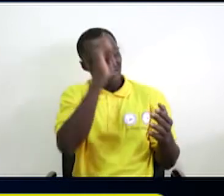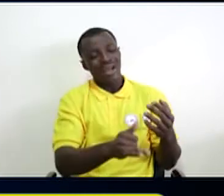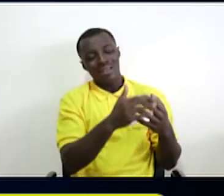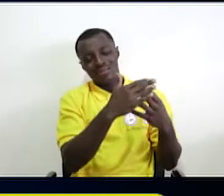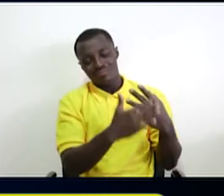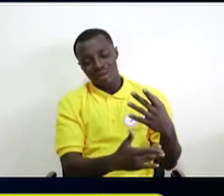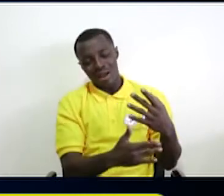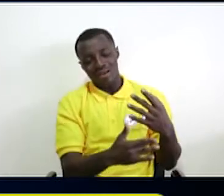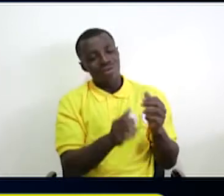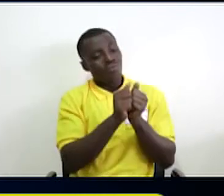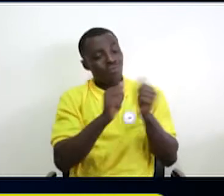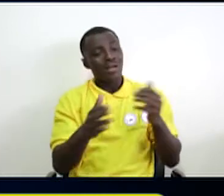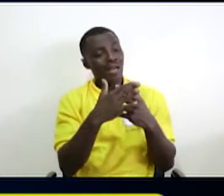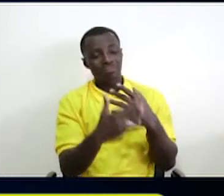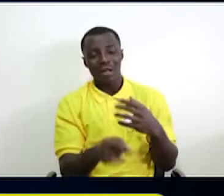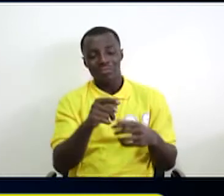with his